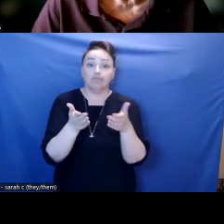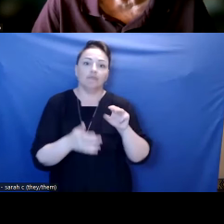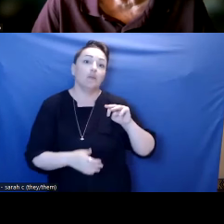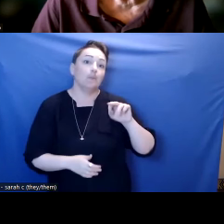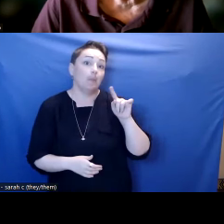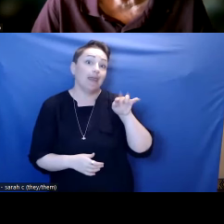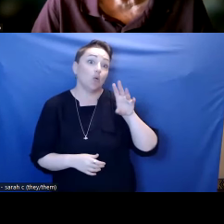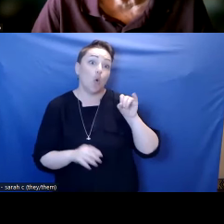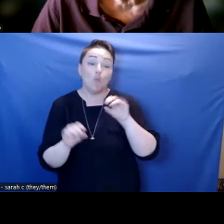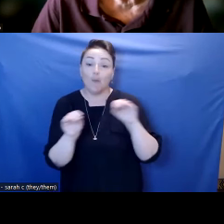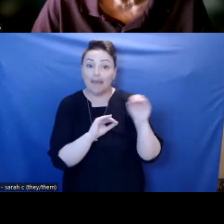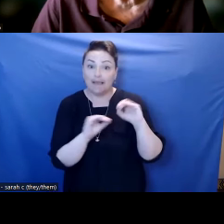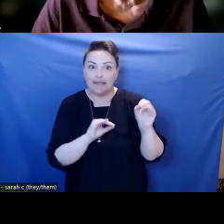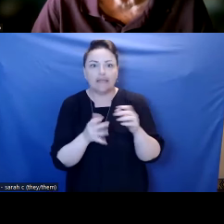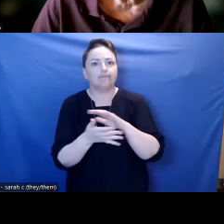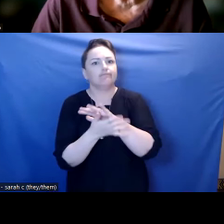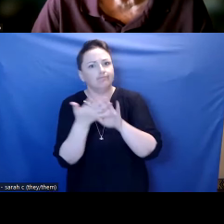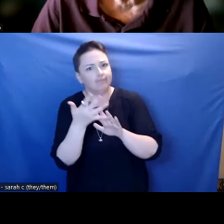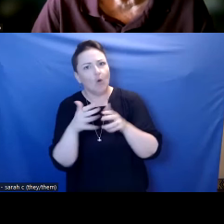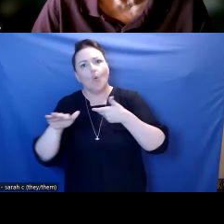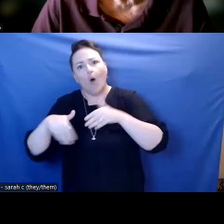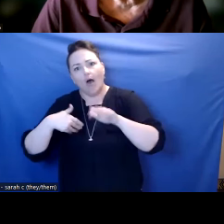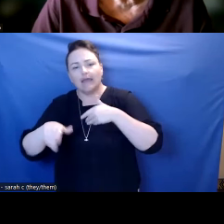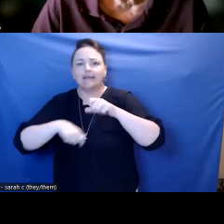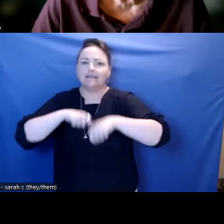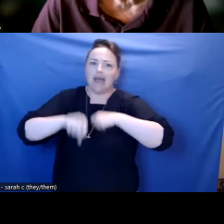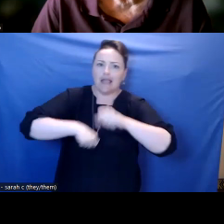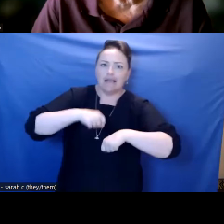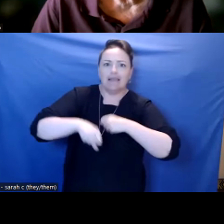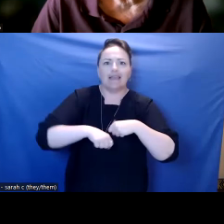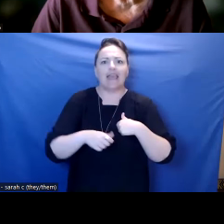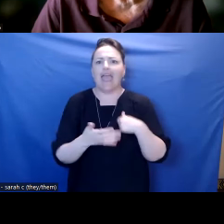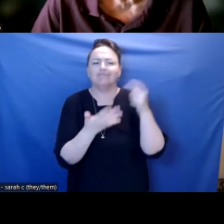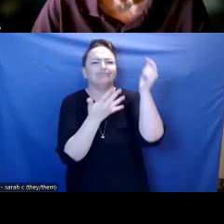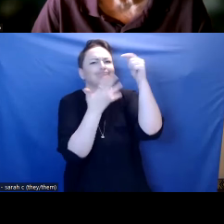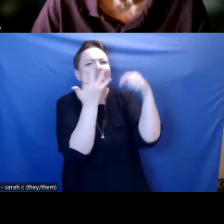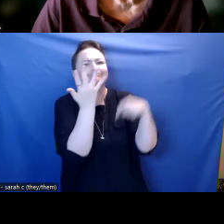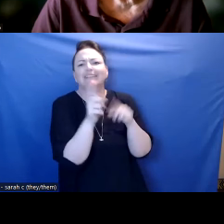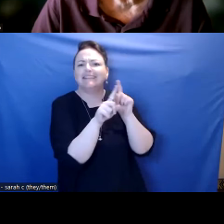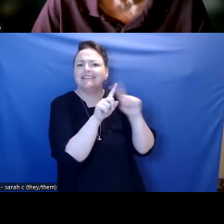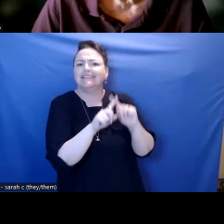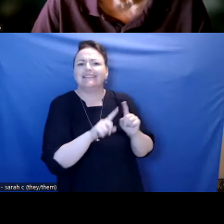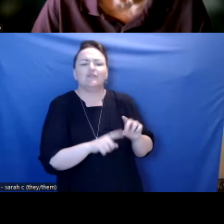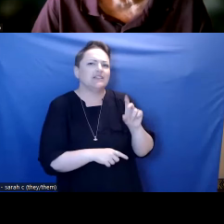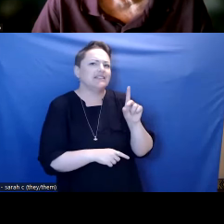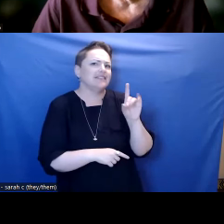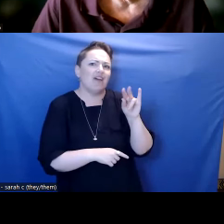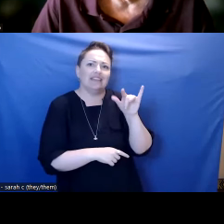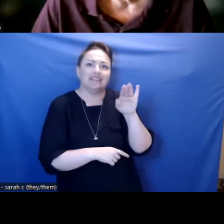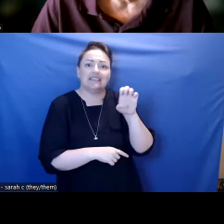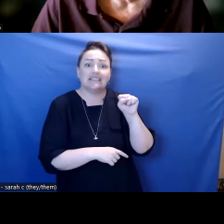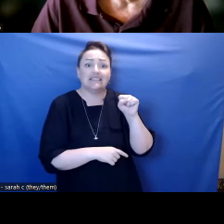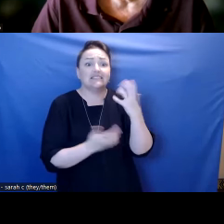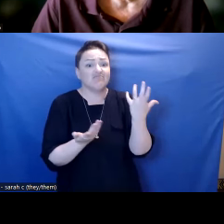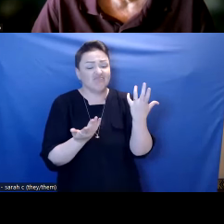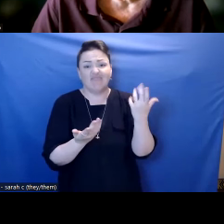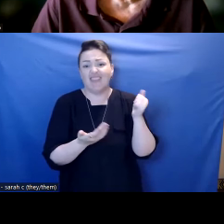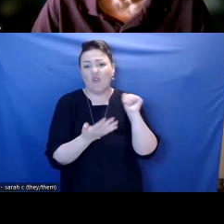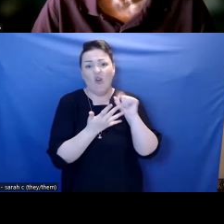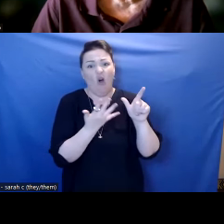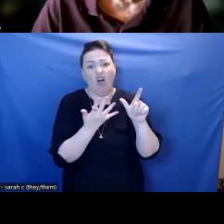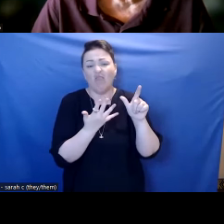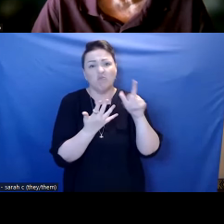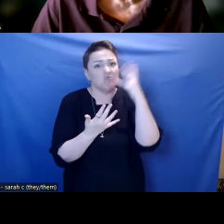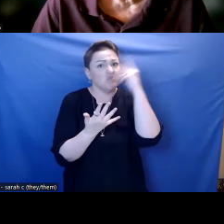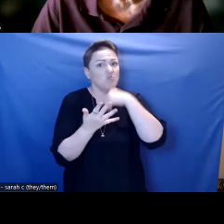cycling, and then all of these electric devices, and they're all in the market, and they're all relatively cheap compared to a full speed $35,000 to